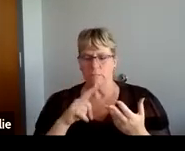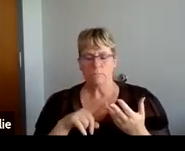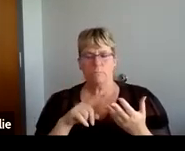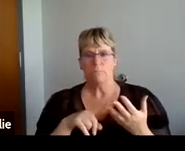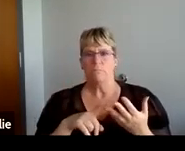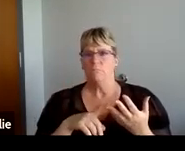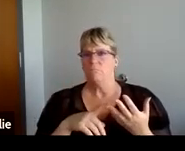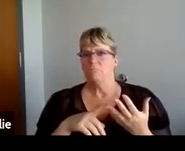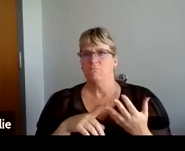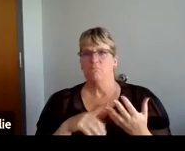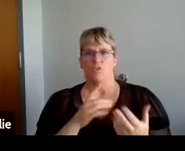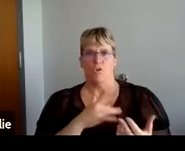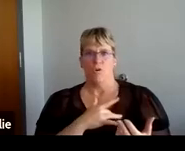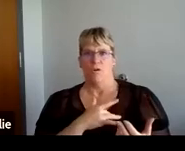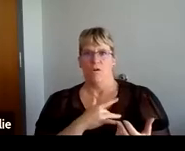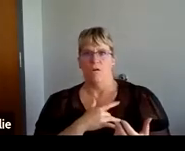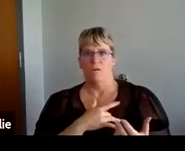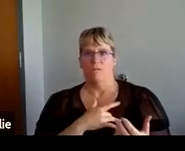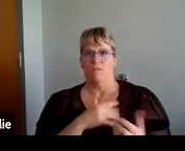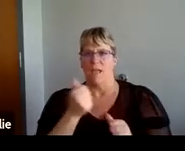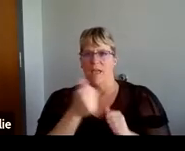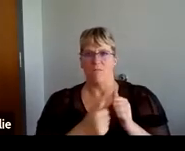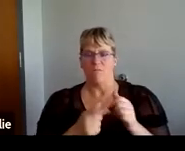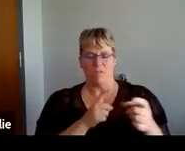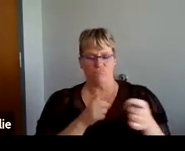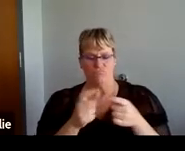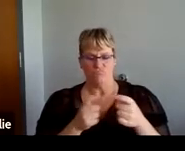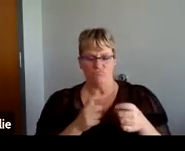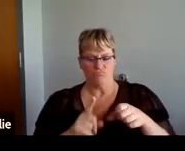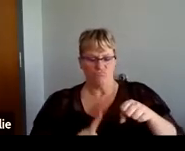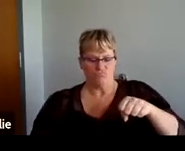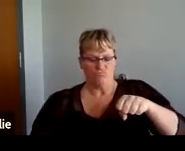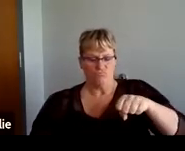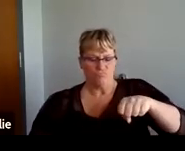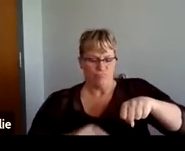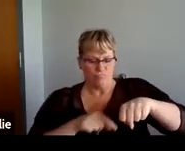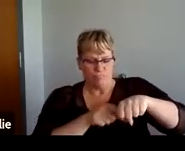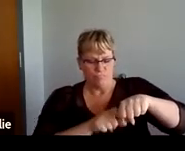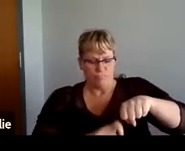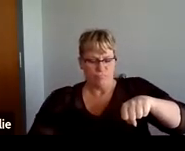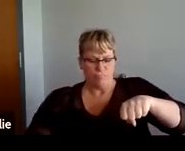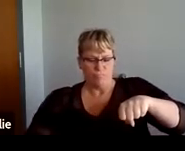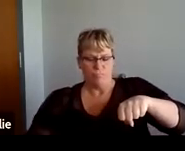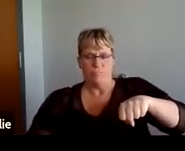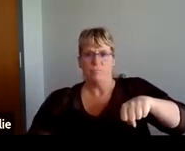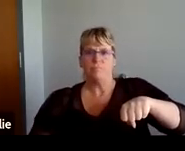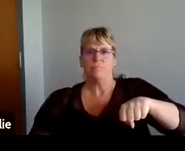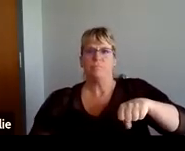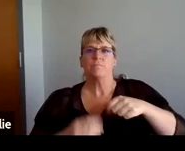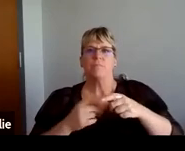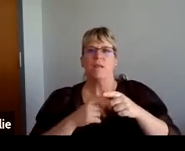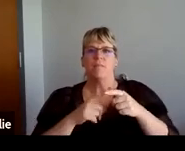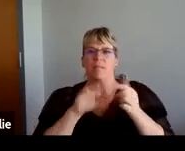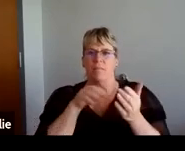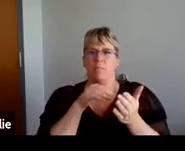our heart rate is regulated there. It's kind of our regulatory center. Then we move into kind of the middle brain. That's our emotional